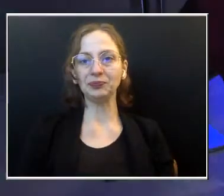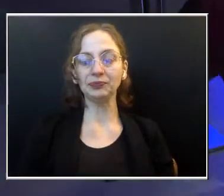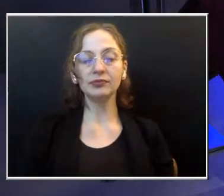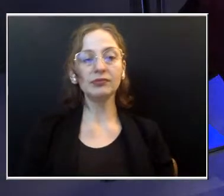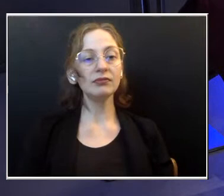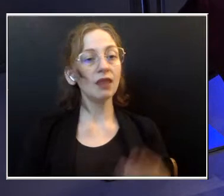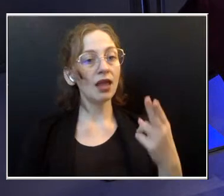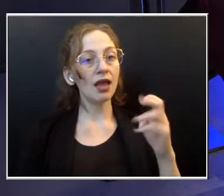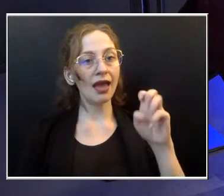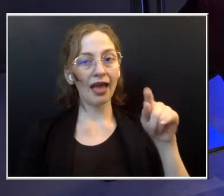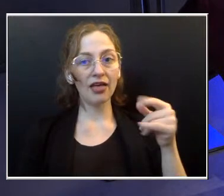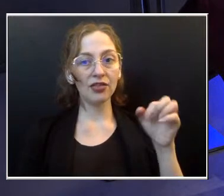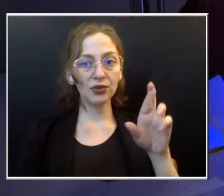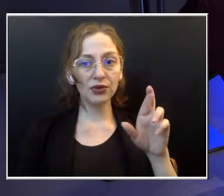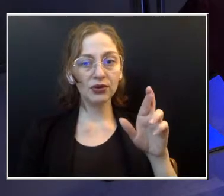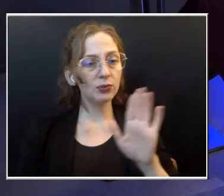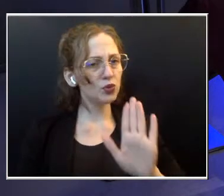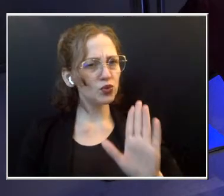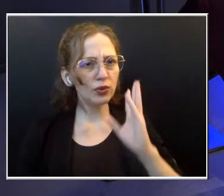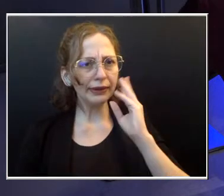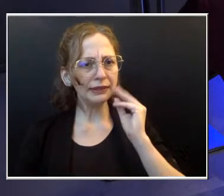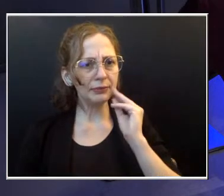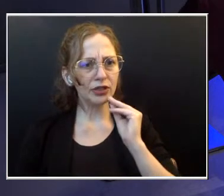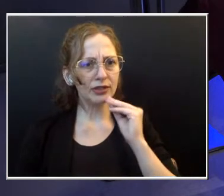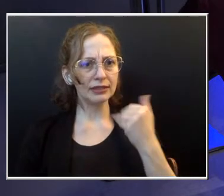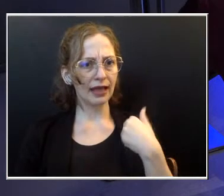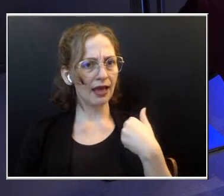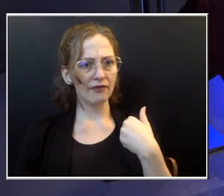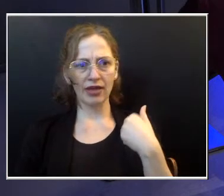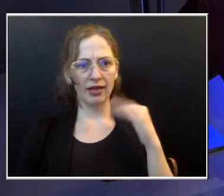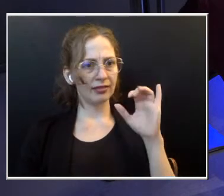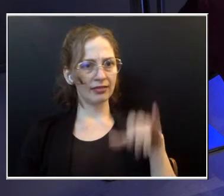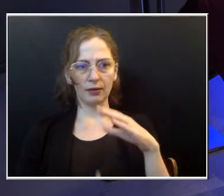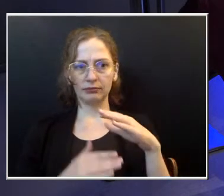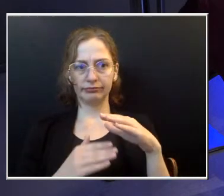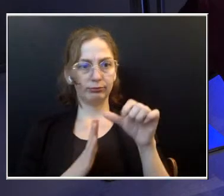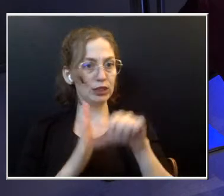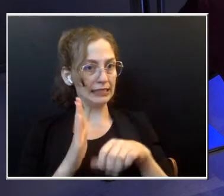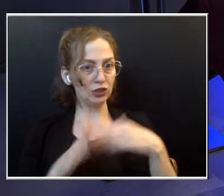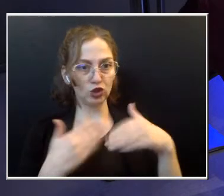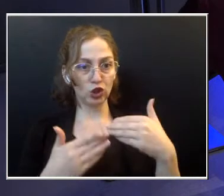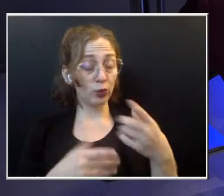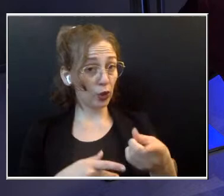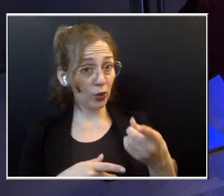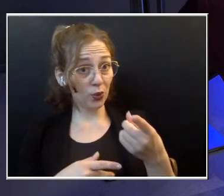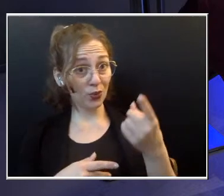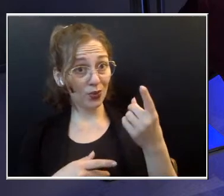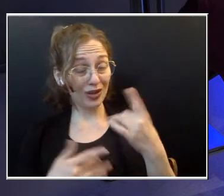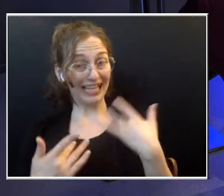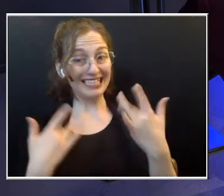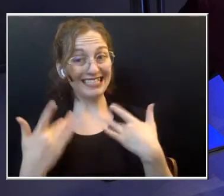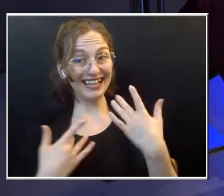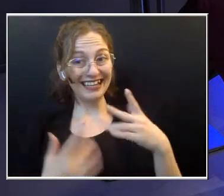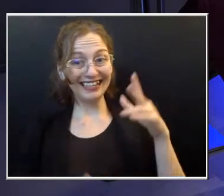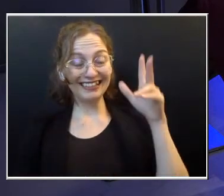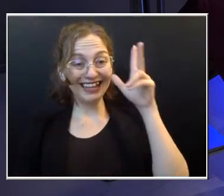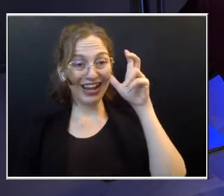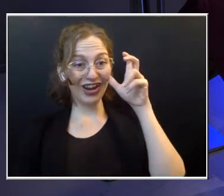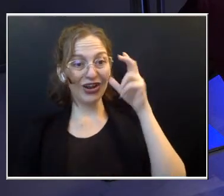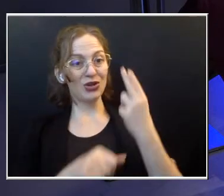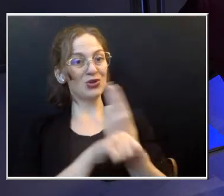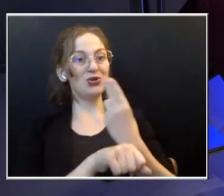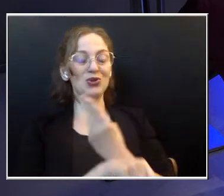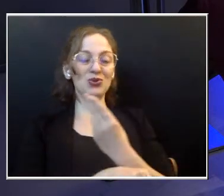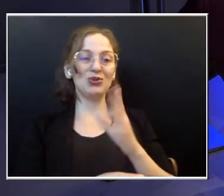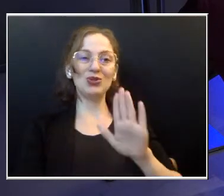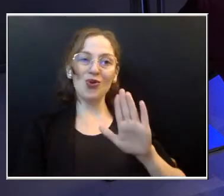having this particular procedure, and were you I guess excited to hear about this way of taking skin from your stomach and just moving it